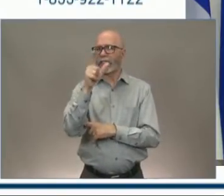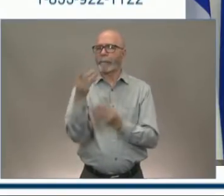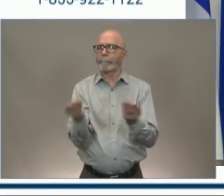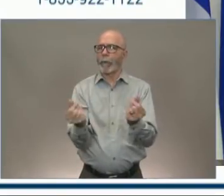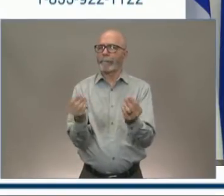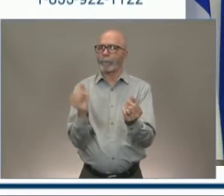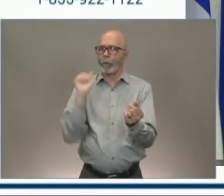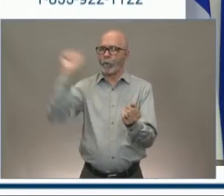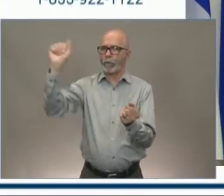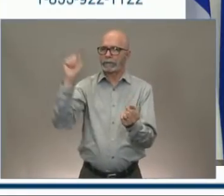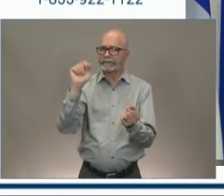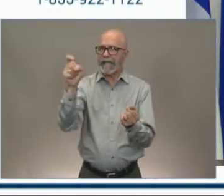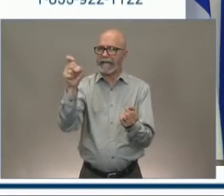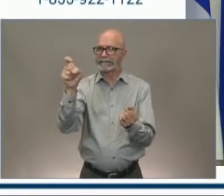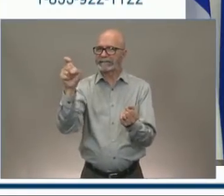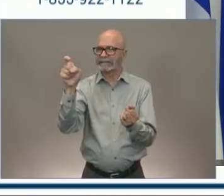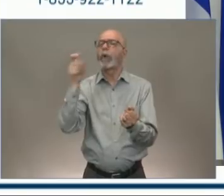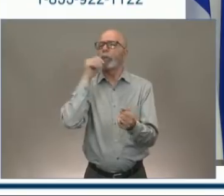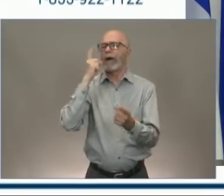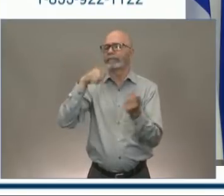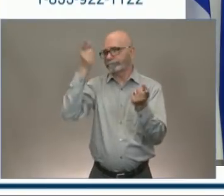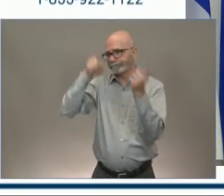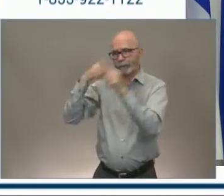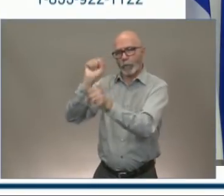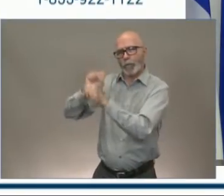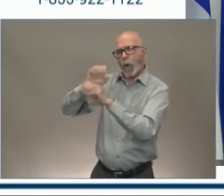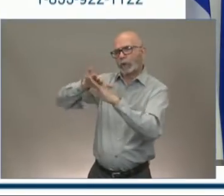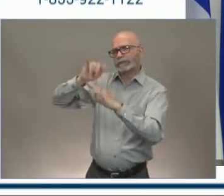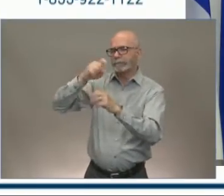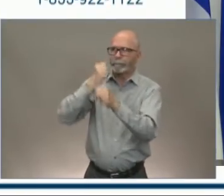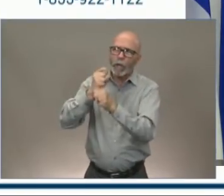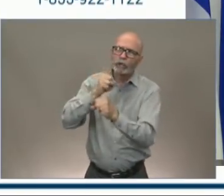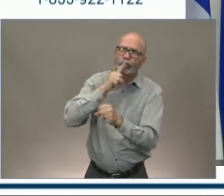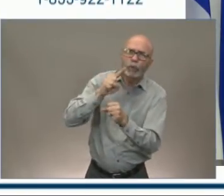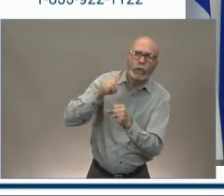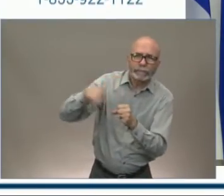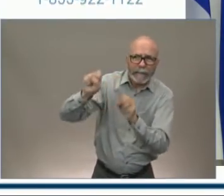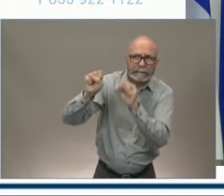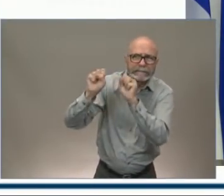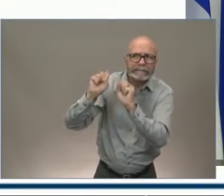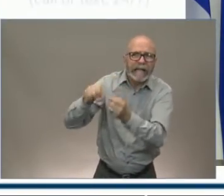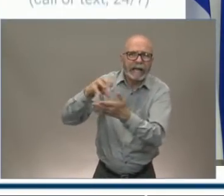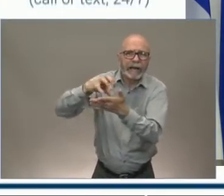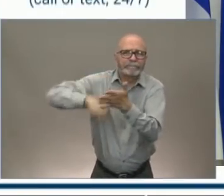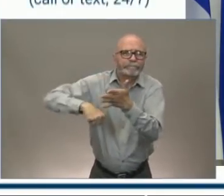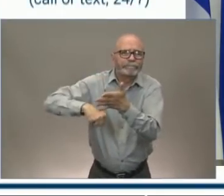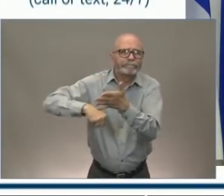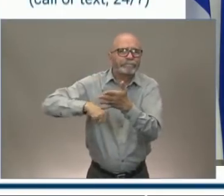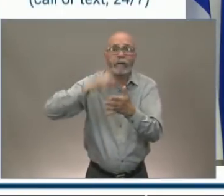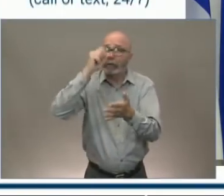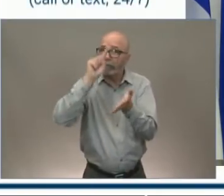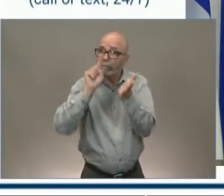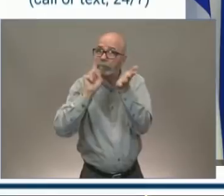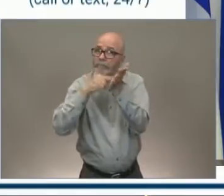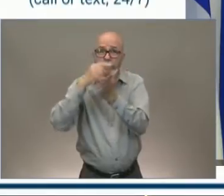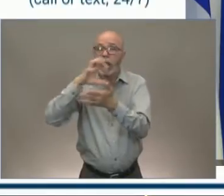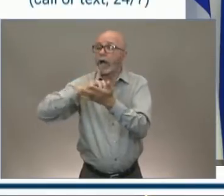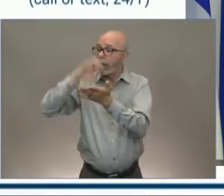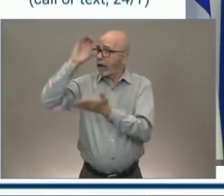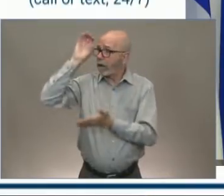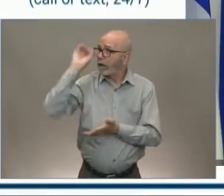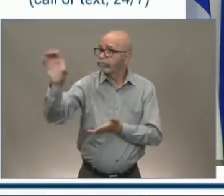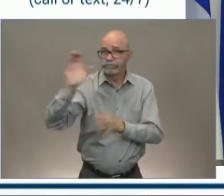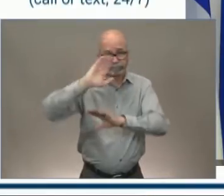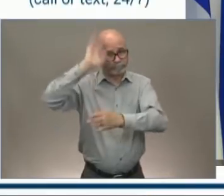So we'll work with those businesses to ensure that they're eligible. This is a one-time fee, and whether you're in a commercial